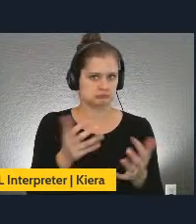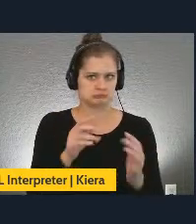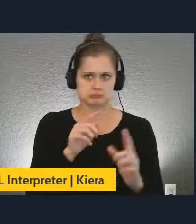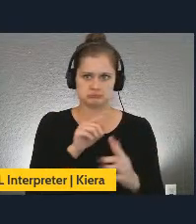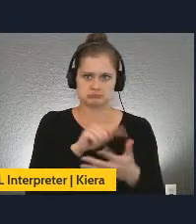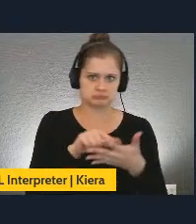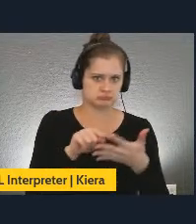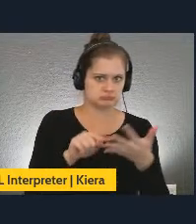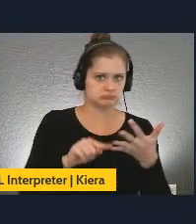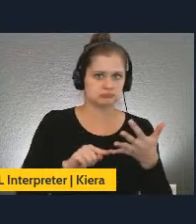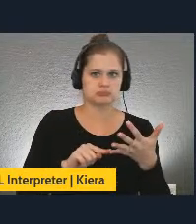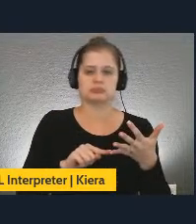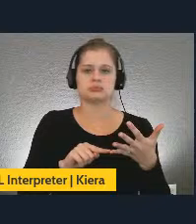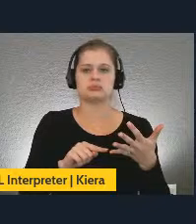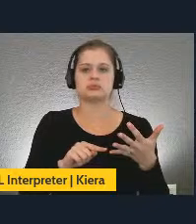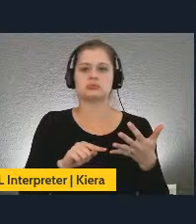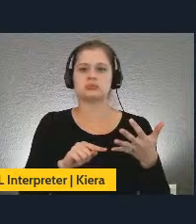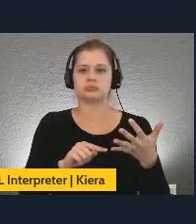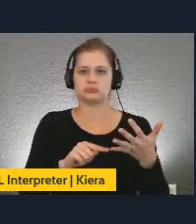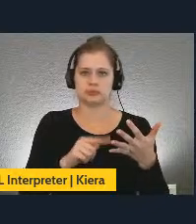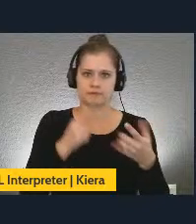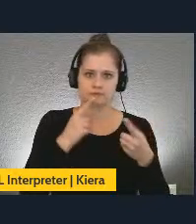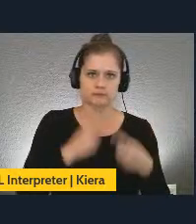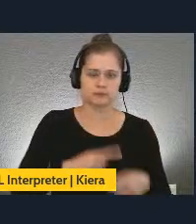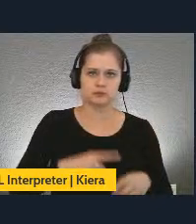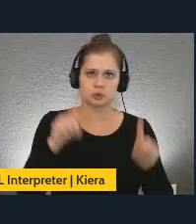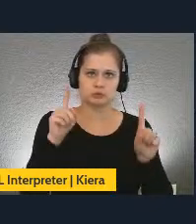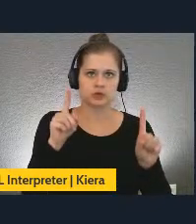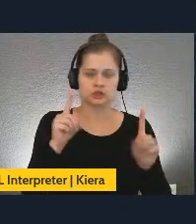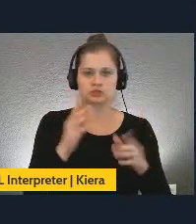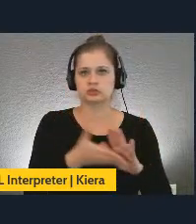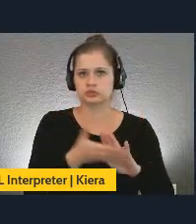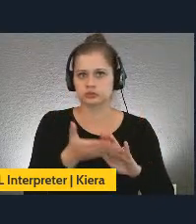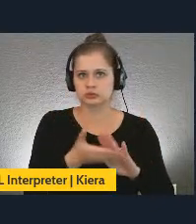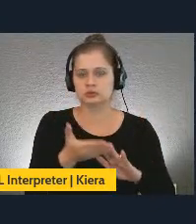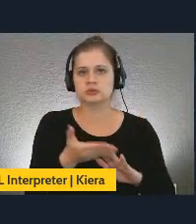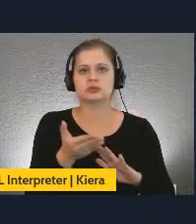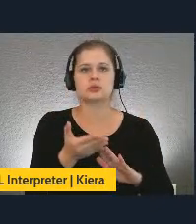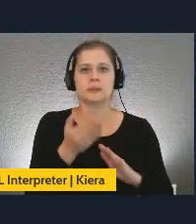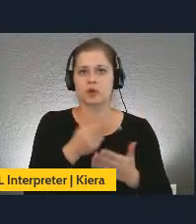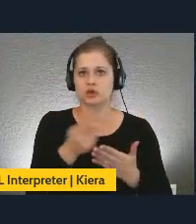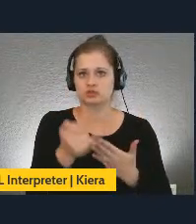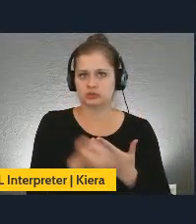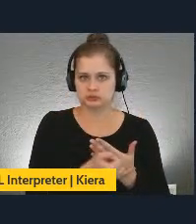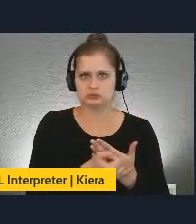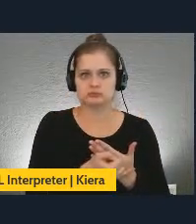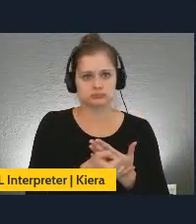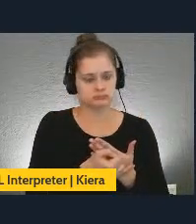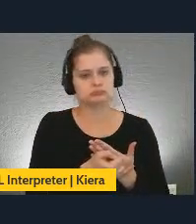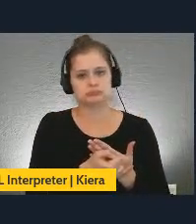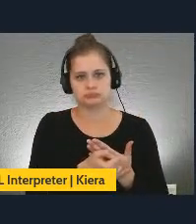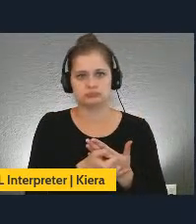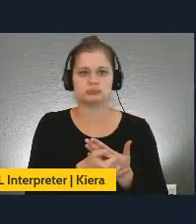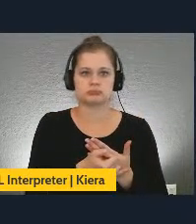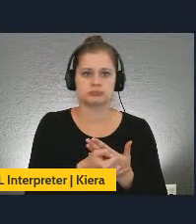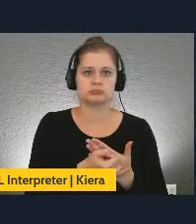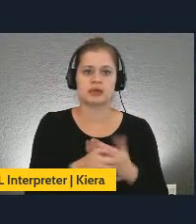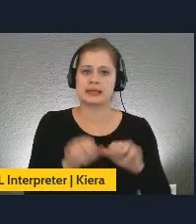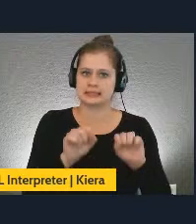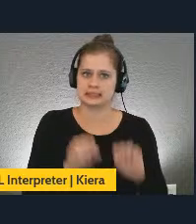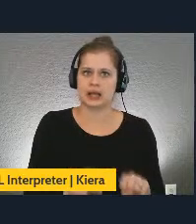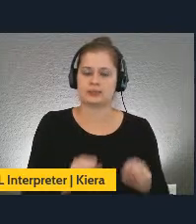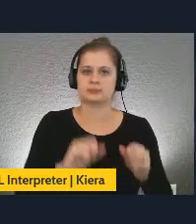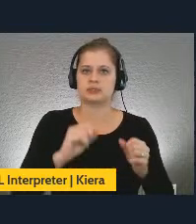have a fully working and functioning project. They can be defined in projen,